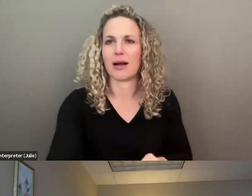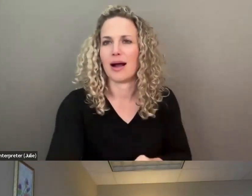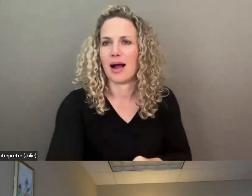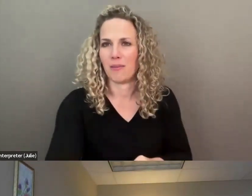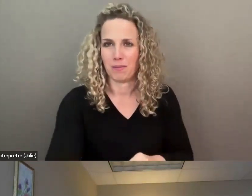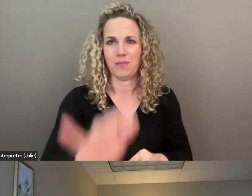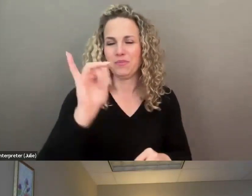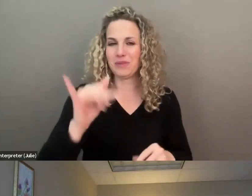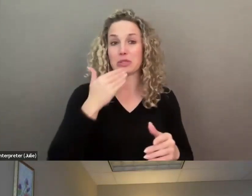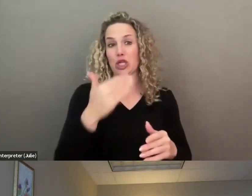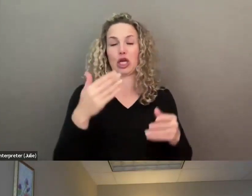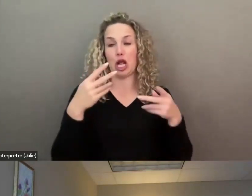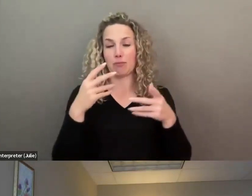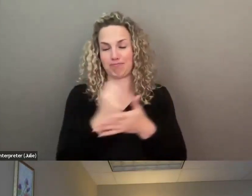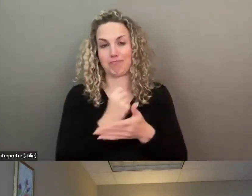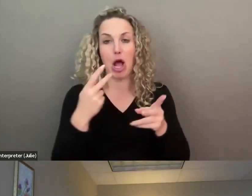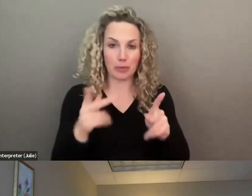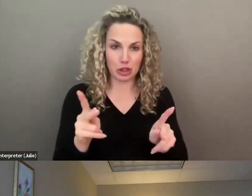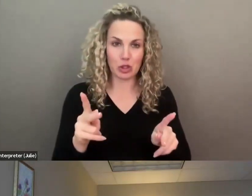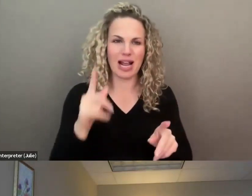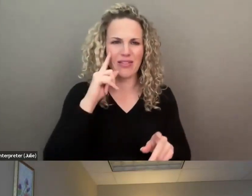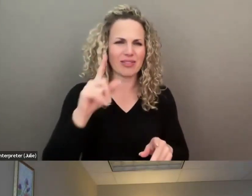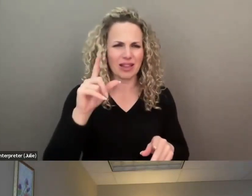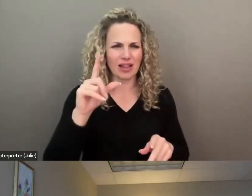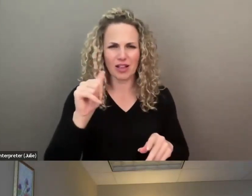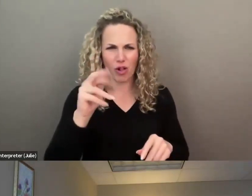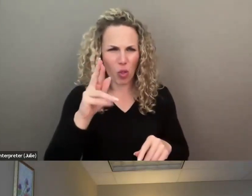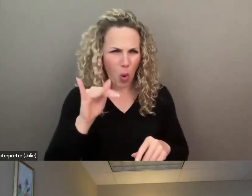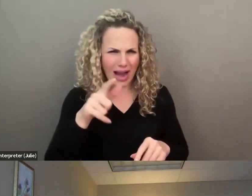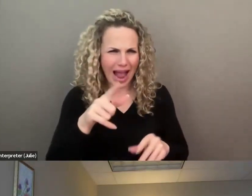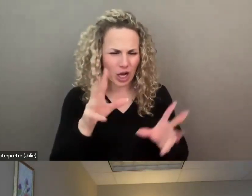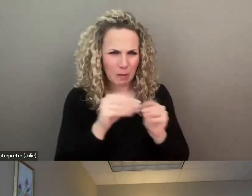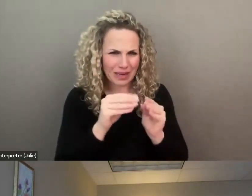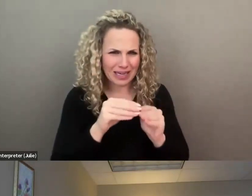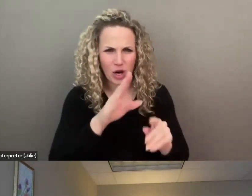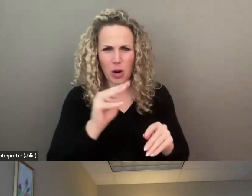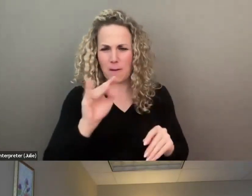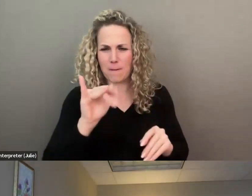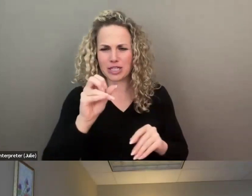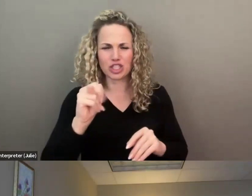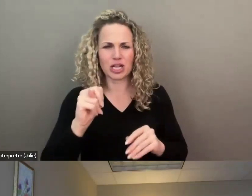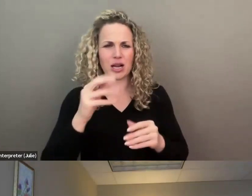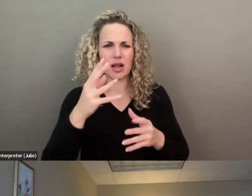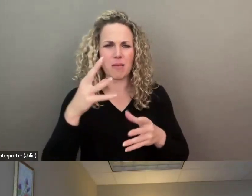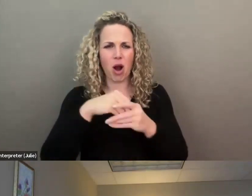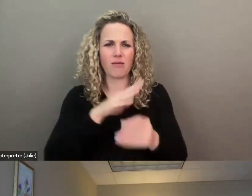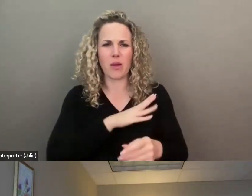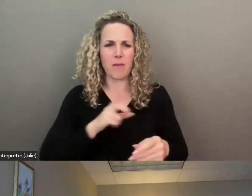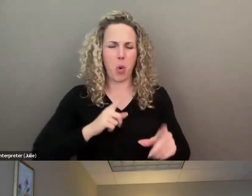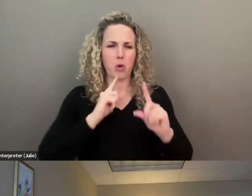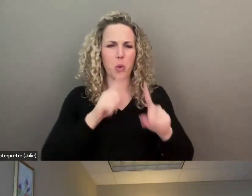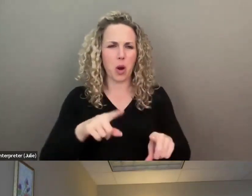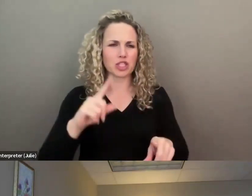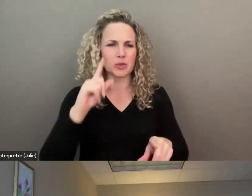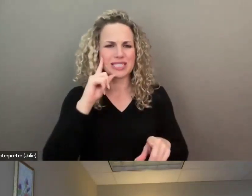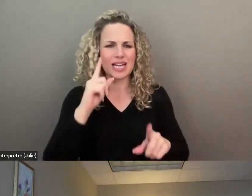a great opportunity. That's part of, I think Lori rolled it into her meeting our mission, part of her board reports, where she really wants to hear kind of